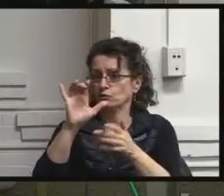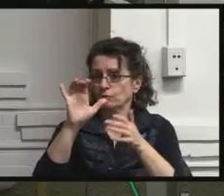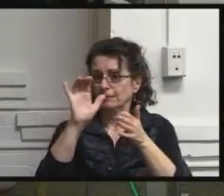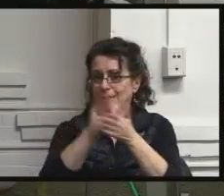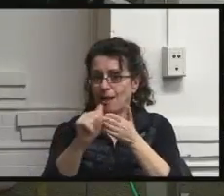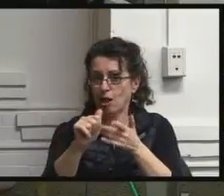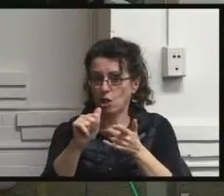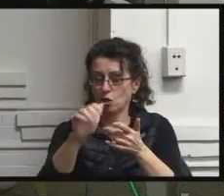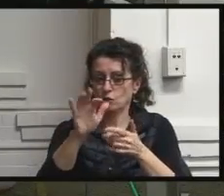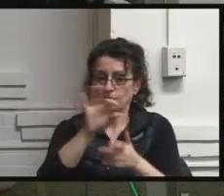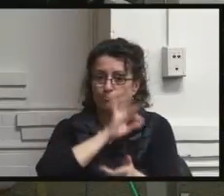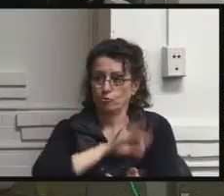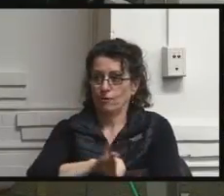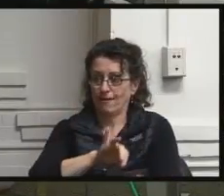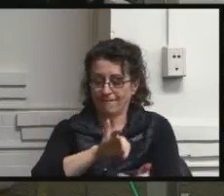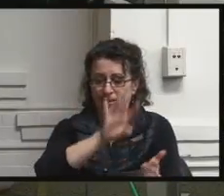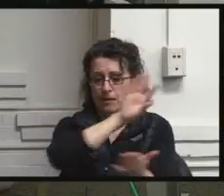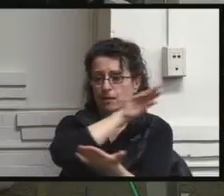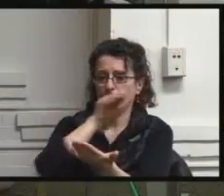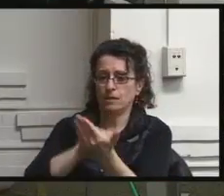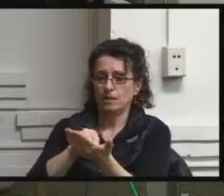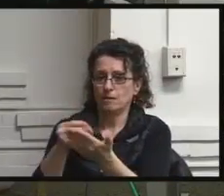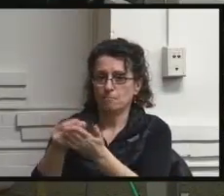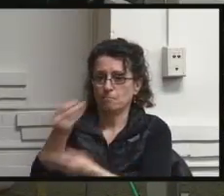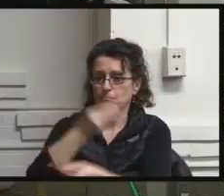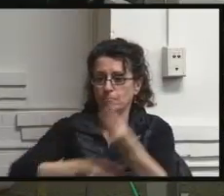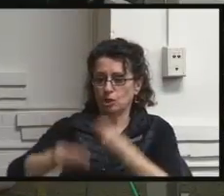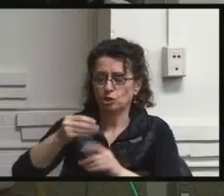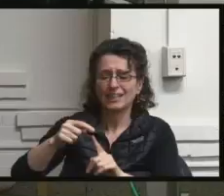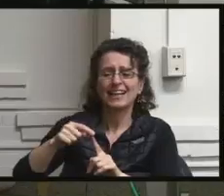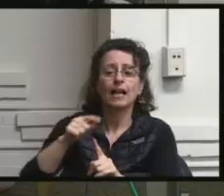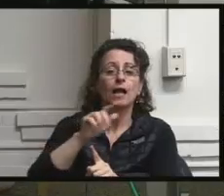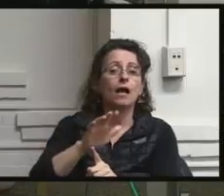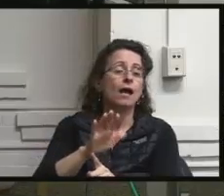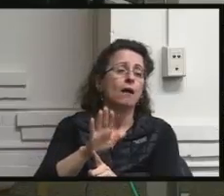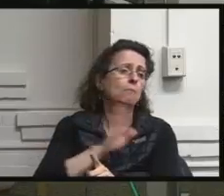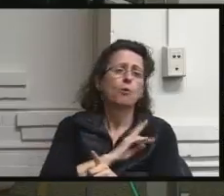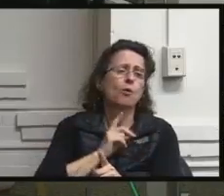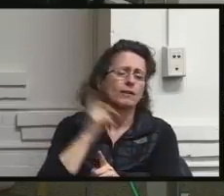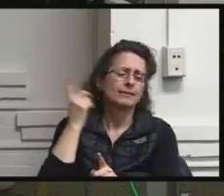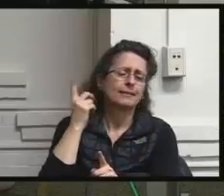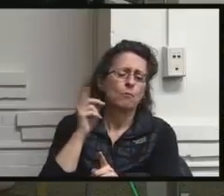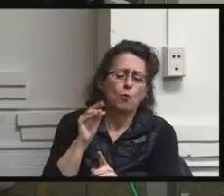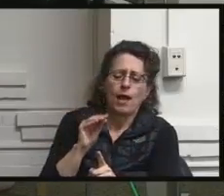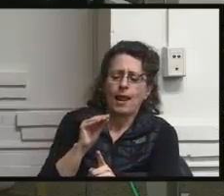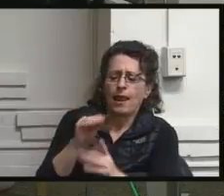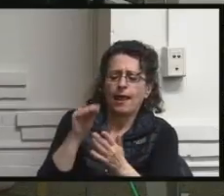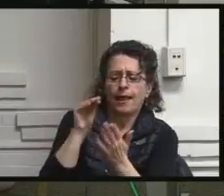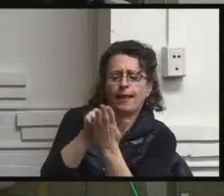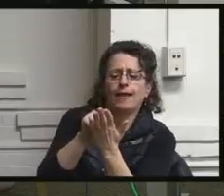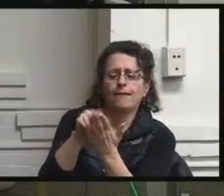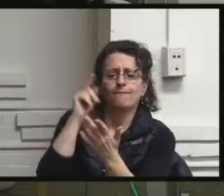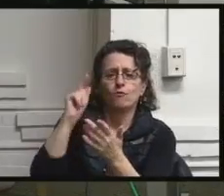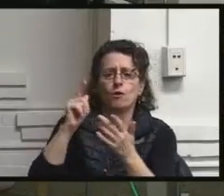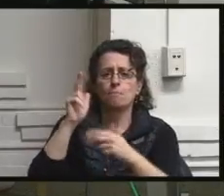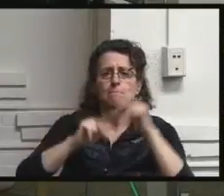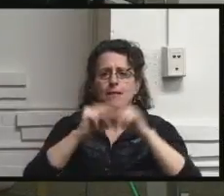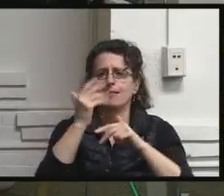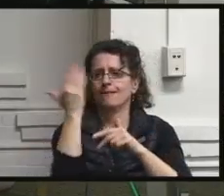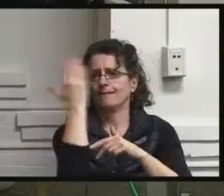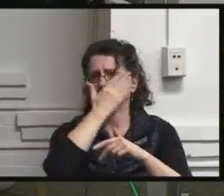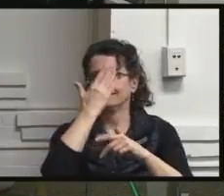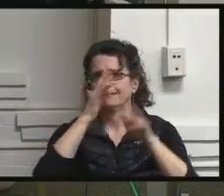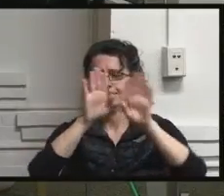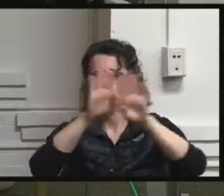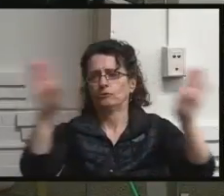board, which I was not a member of, decided to put that in the facade program. Well, not all that money got utilized at